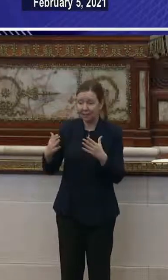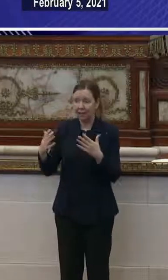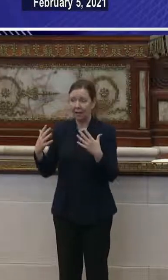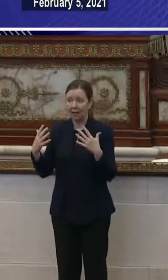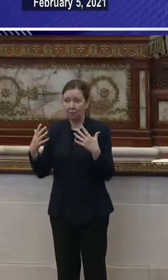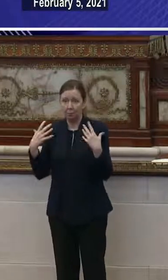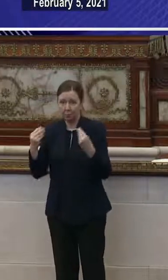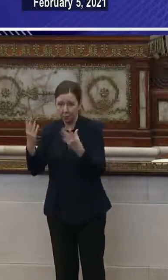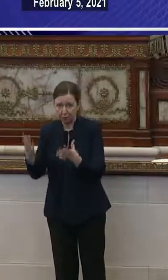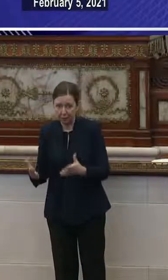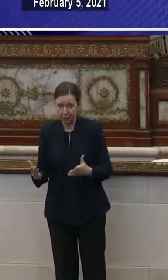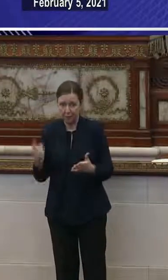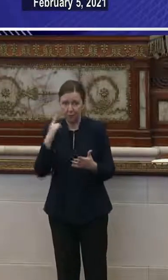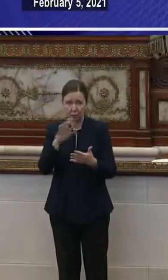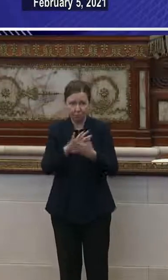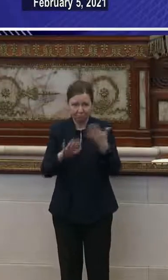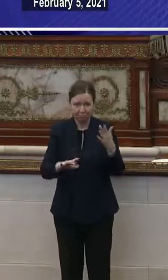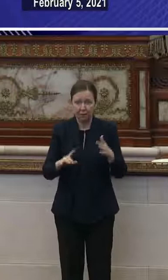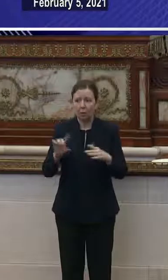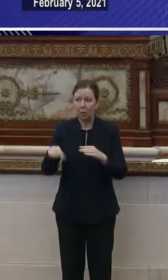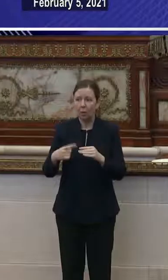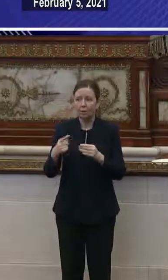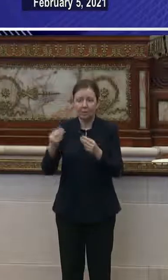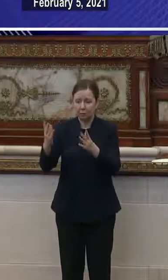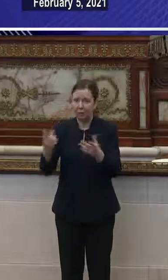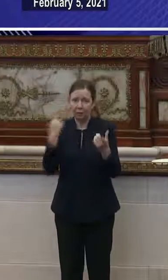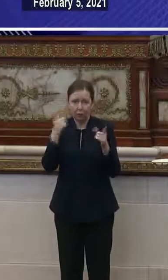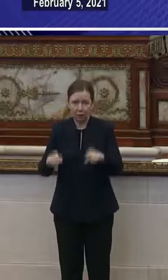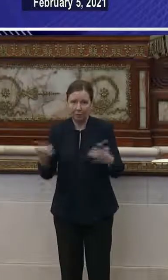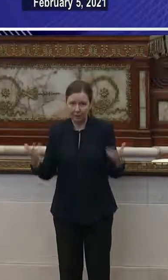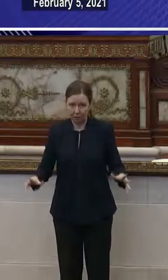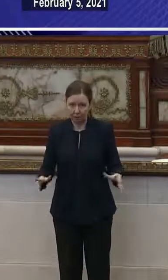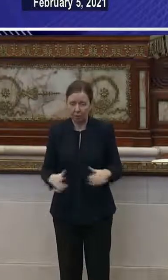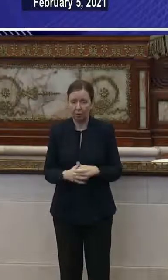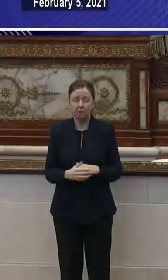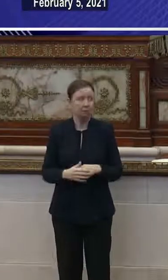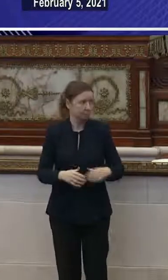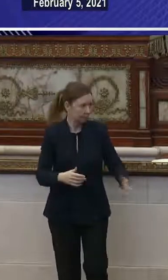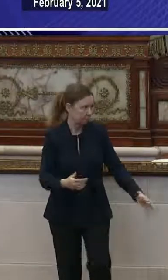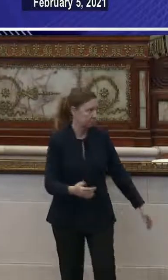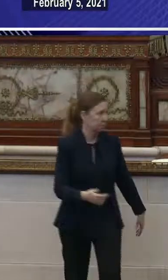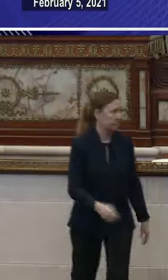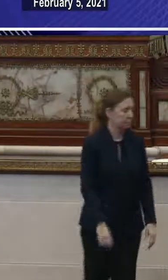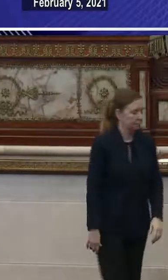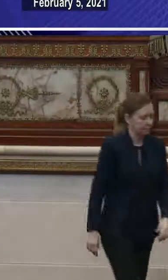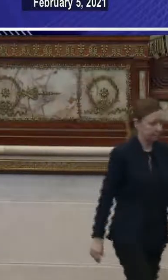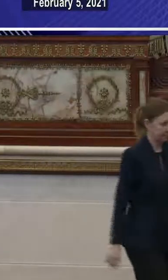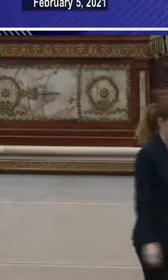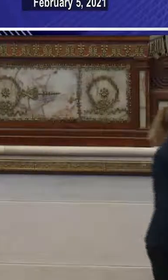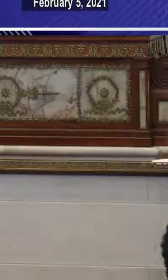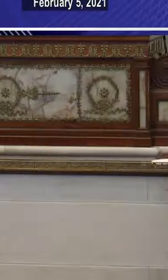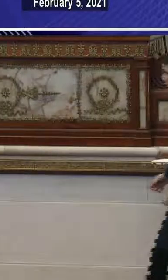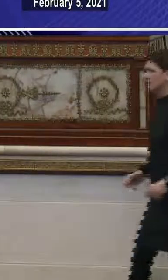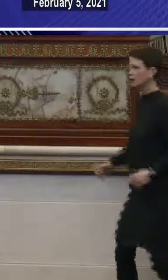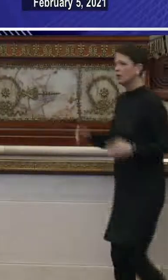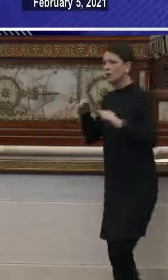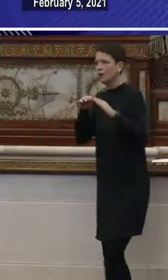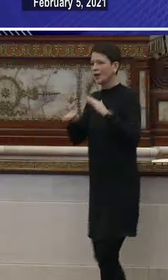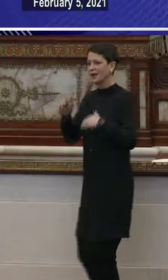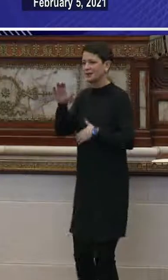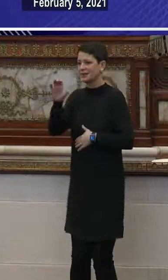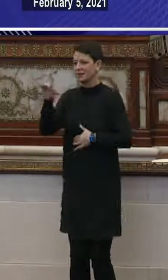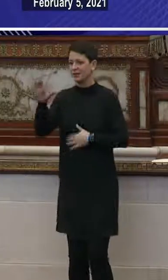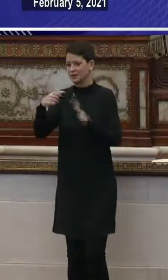against measles or polio, only a provider agreement. And although my department verifies the information and effectively acts as CDC's representative